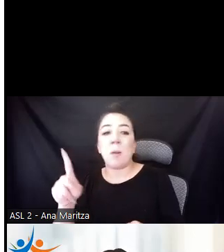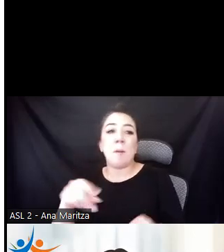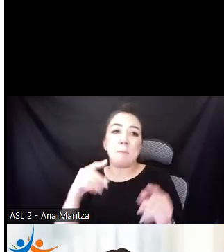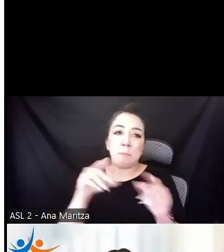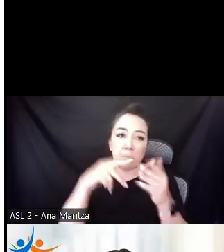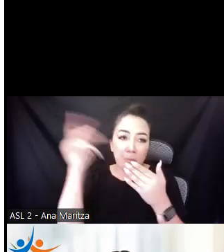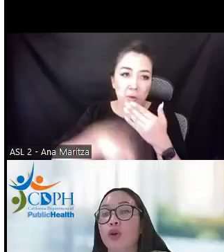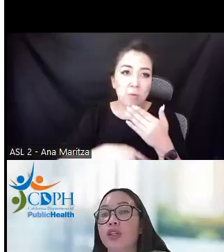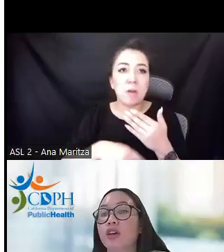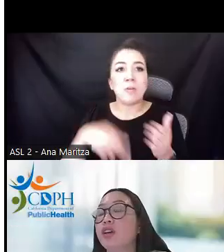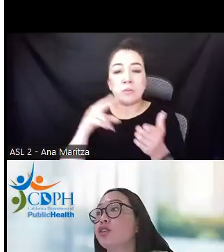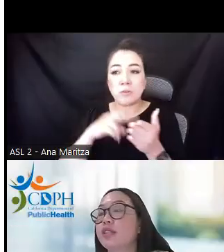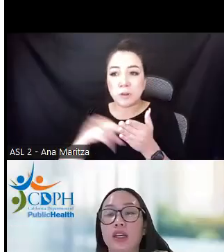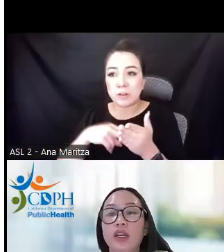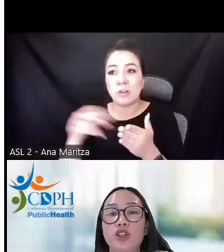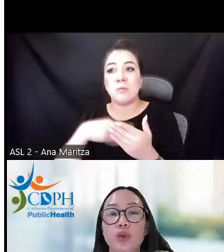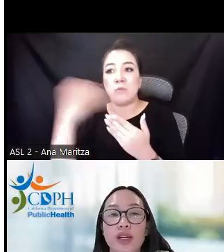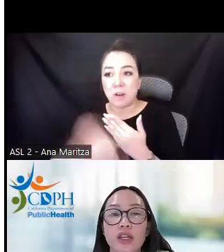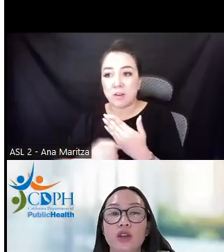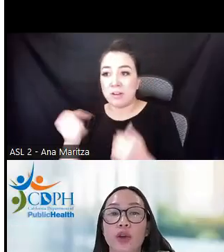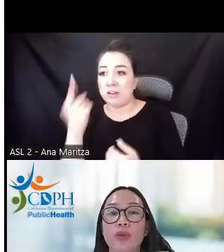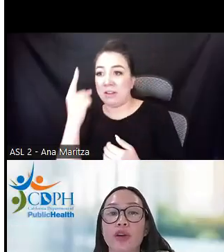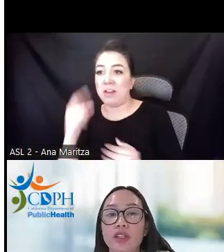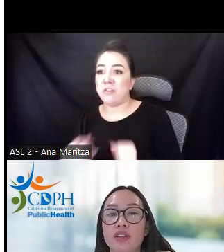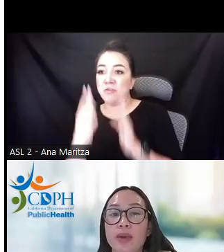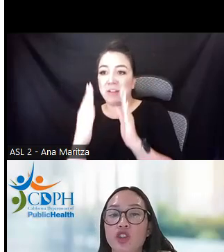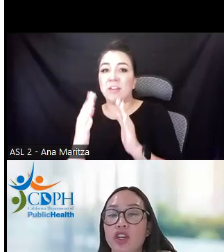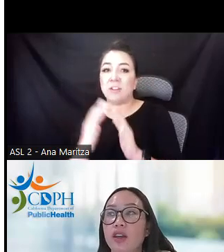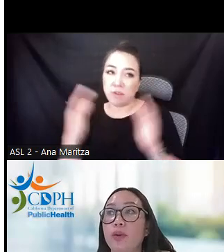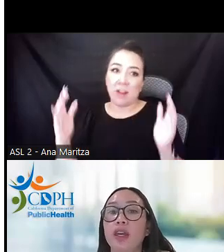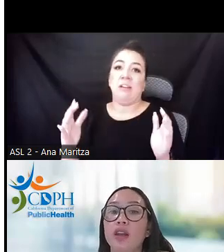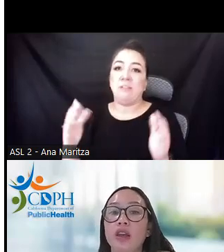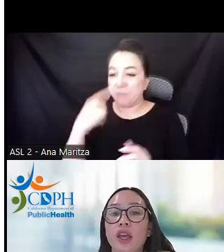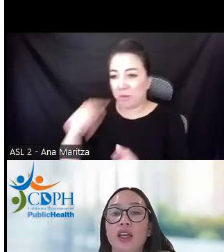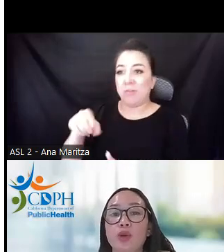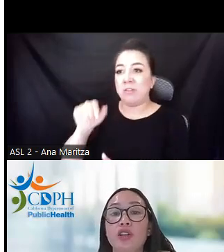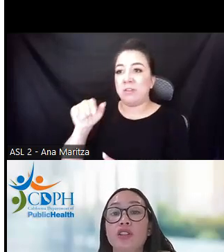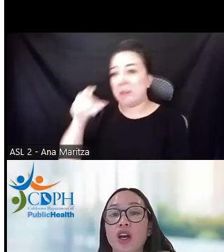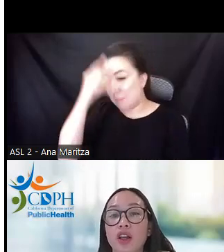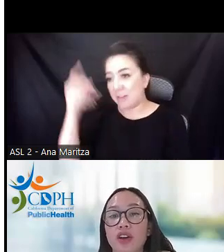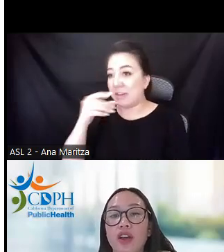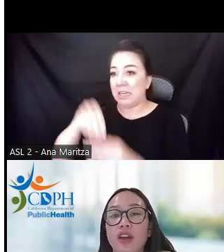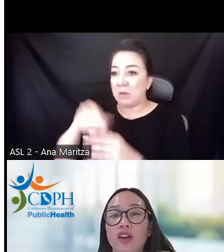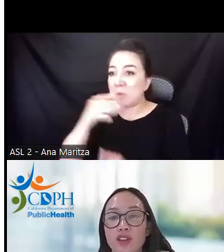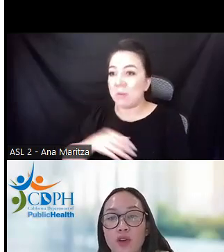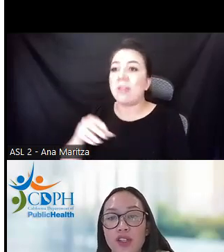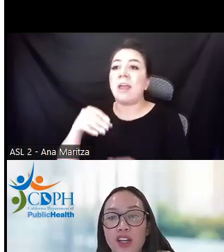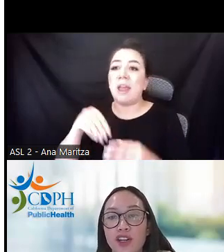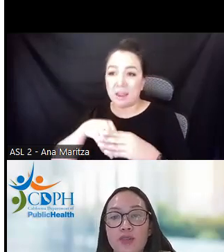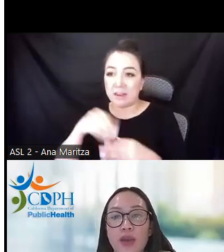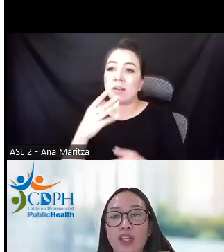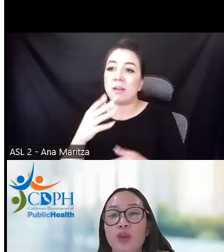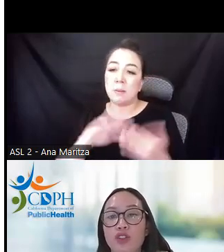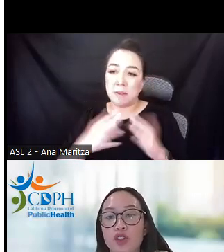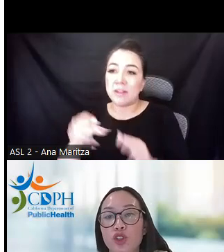of research funding had a focus on understanding and addressing the greater prevalence of dementia in women and communities of color, and also focusing